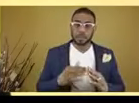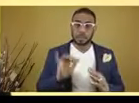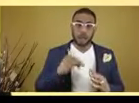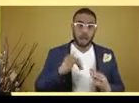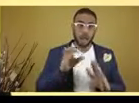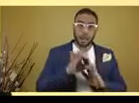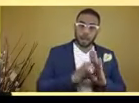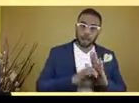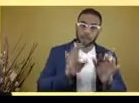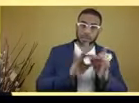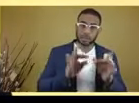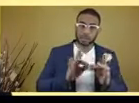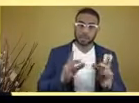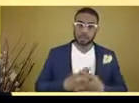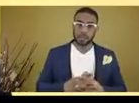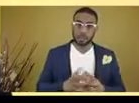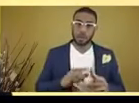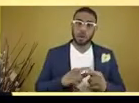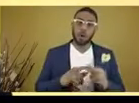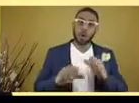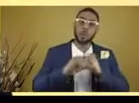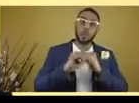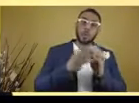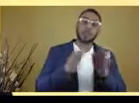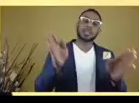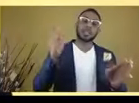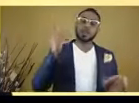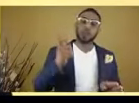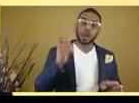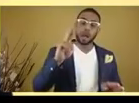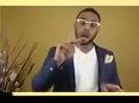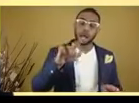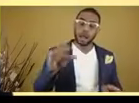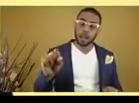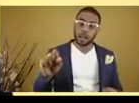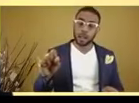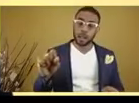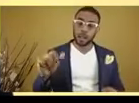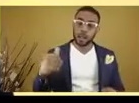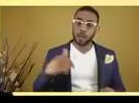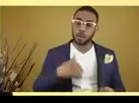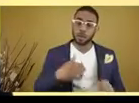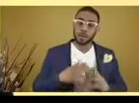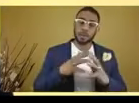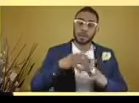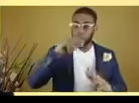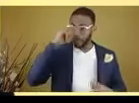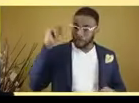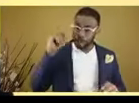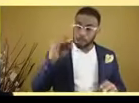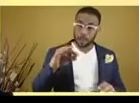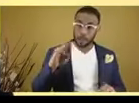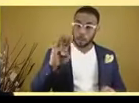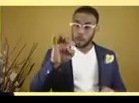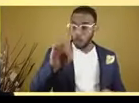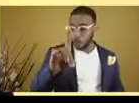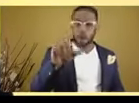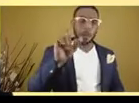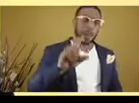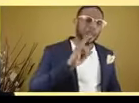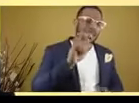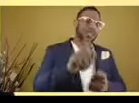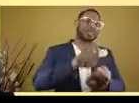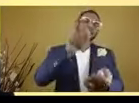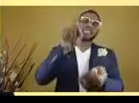Constitution says, or promote the general welfare unless we build Black bolder. There must be a